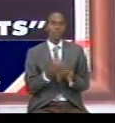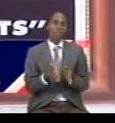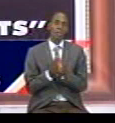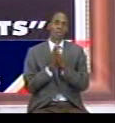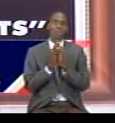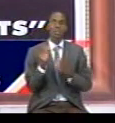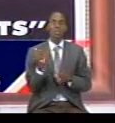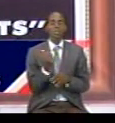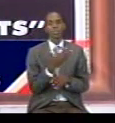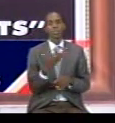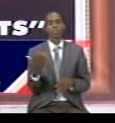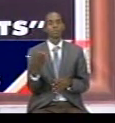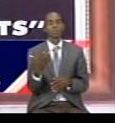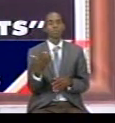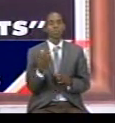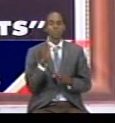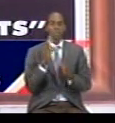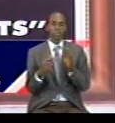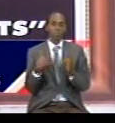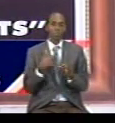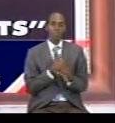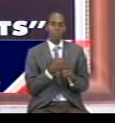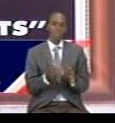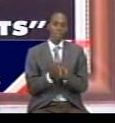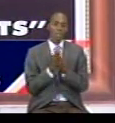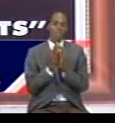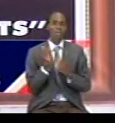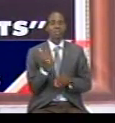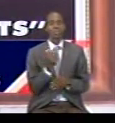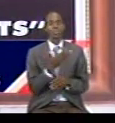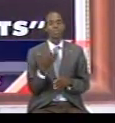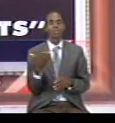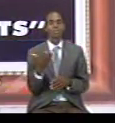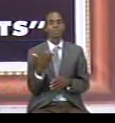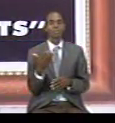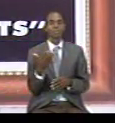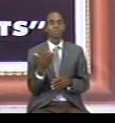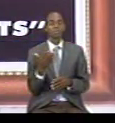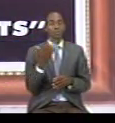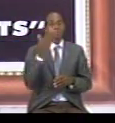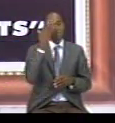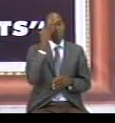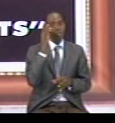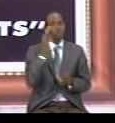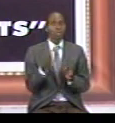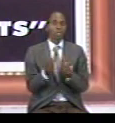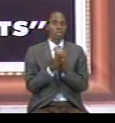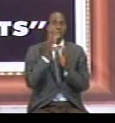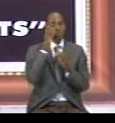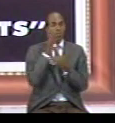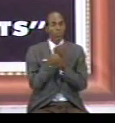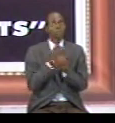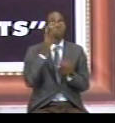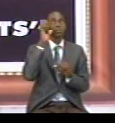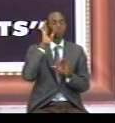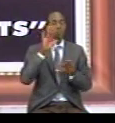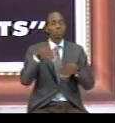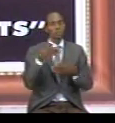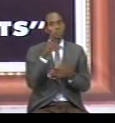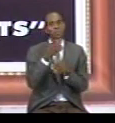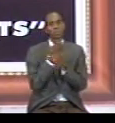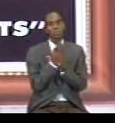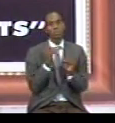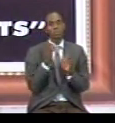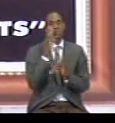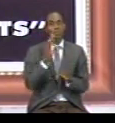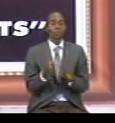me, if we ask, tell me out aloud. You know, if you ask for salvation, he will give salvation. And